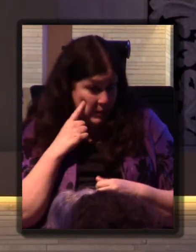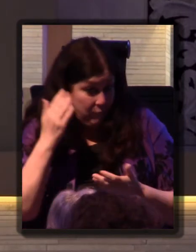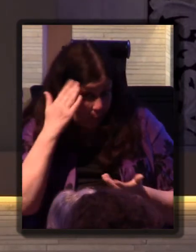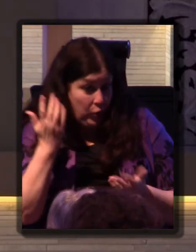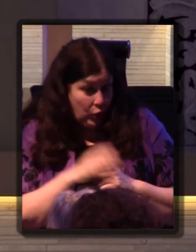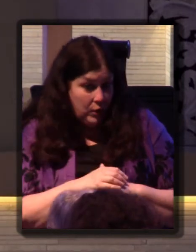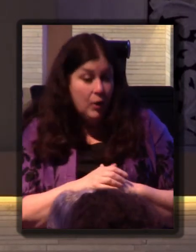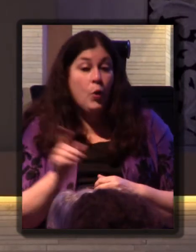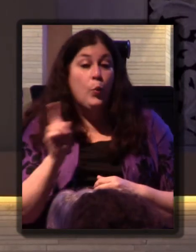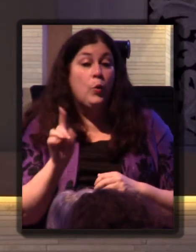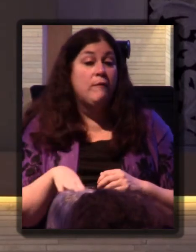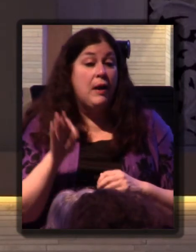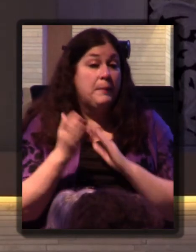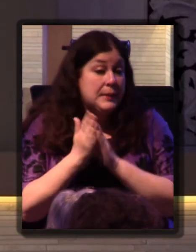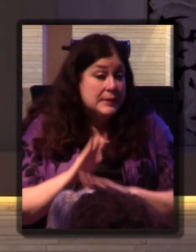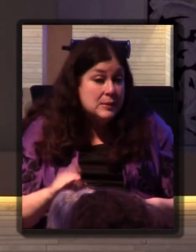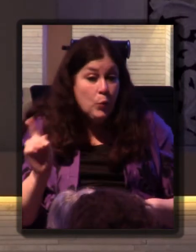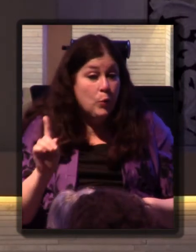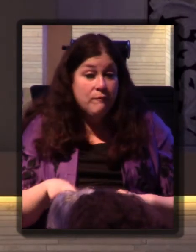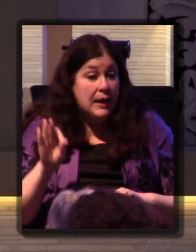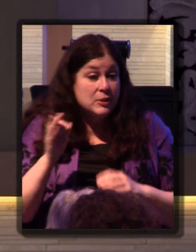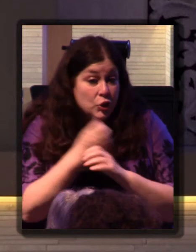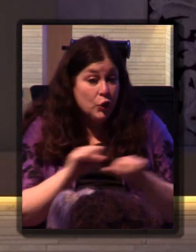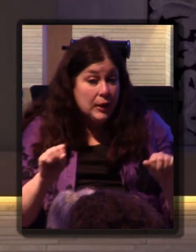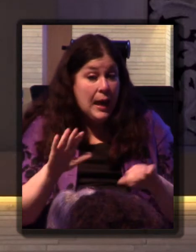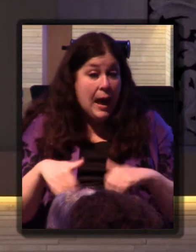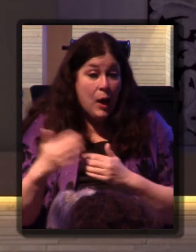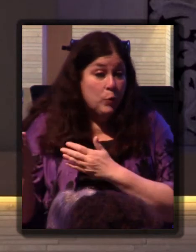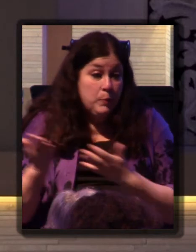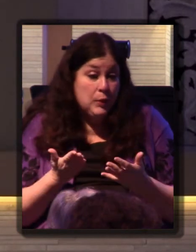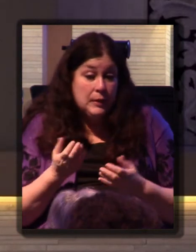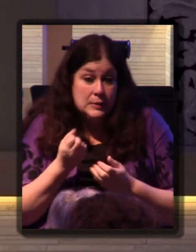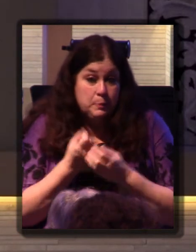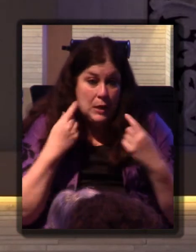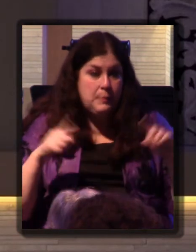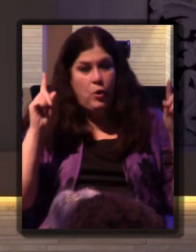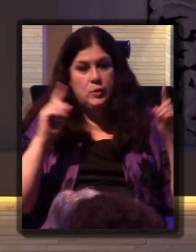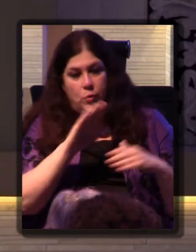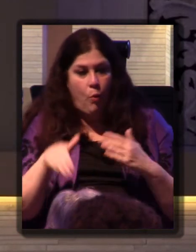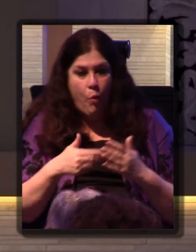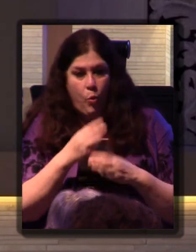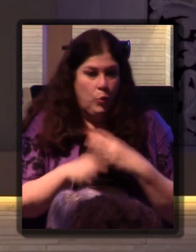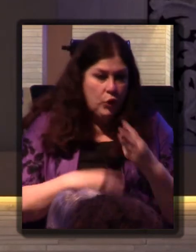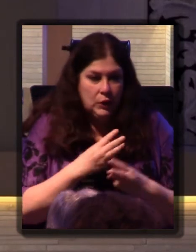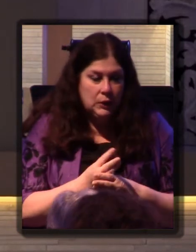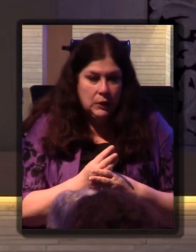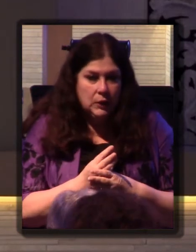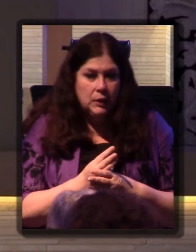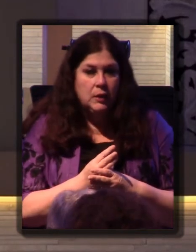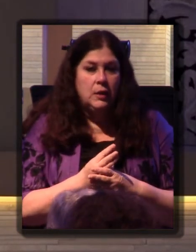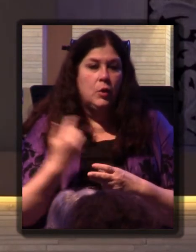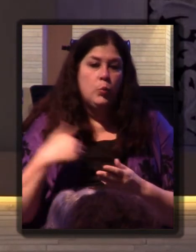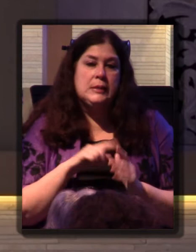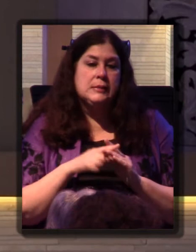security. Sound familiar? Where do we find peace? Where do we find security? How do we bring about prosperity for the